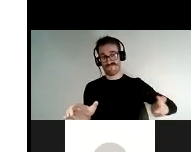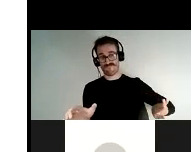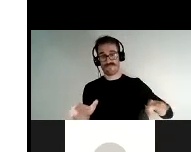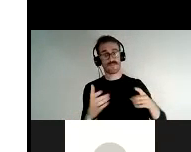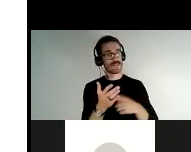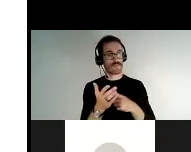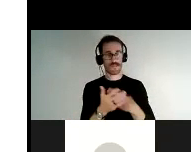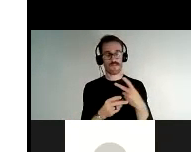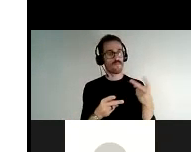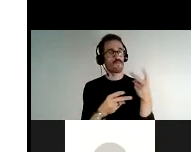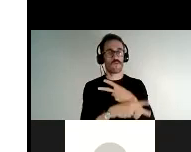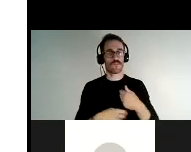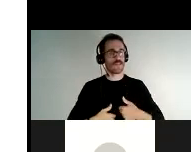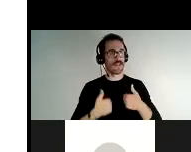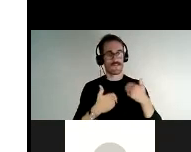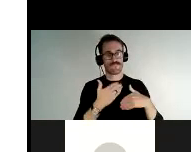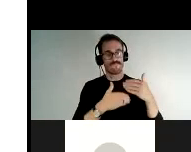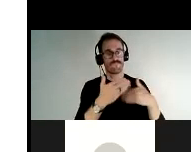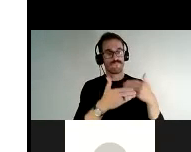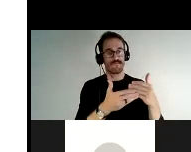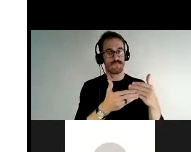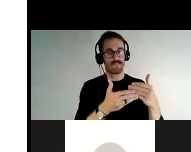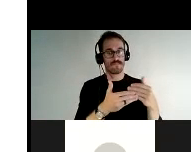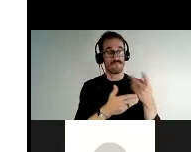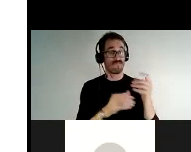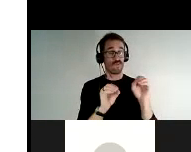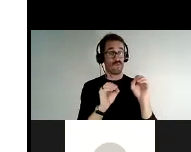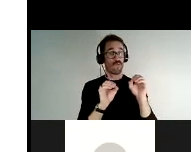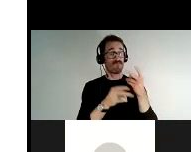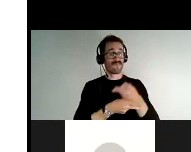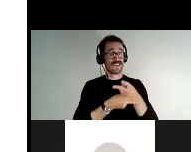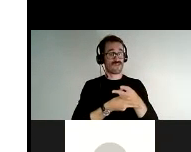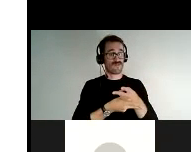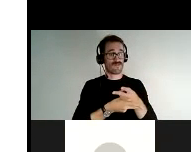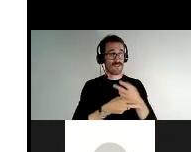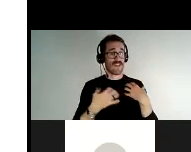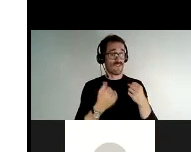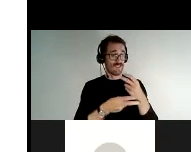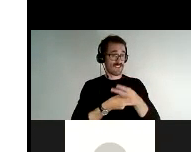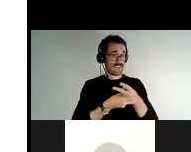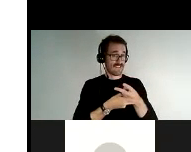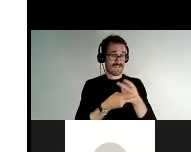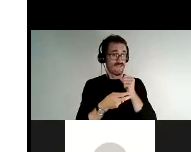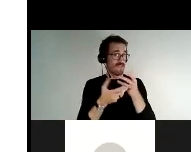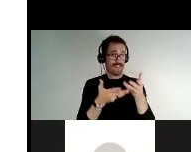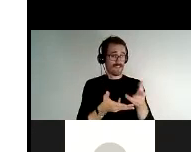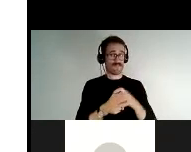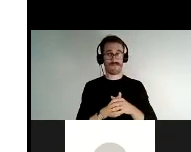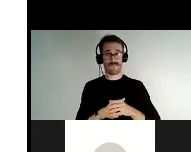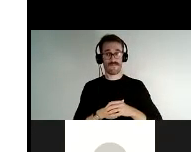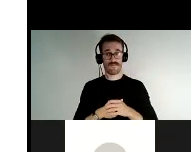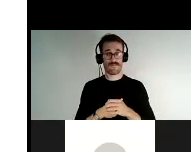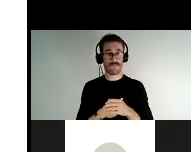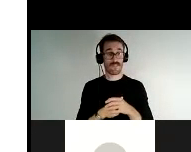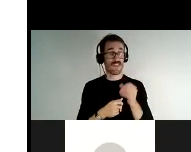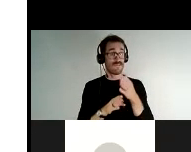exacerbated later in life with reduced access to caregivers. Prior abuse sometimes increases the risk of